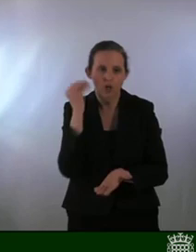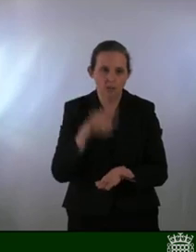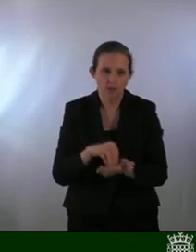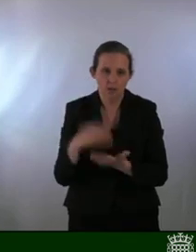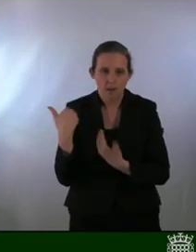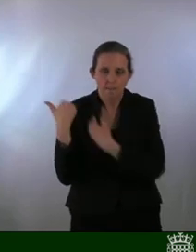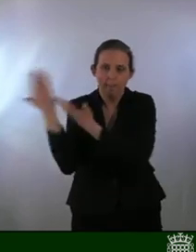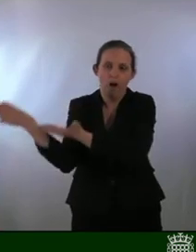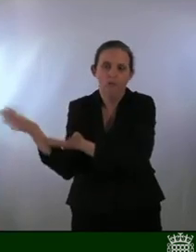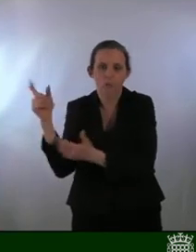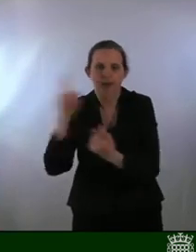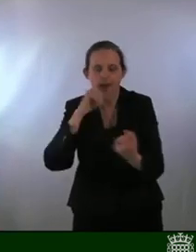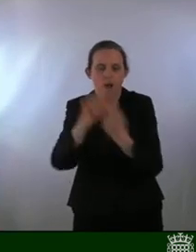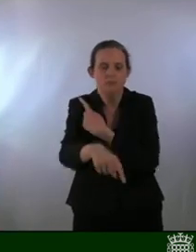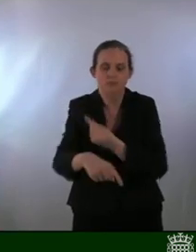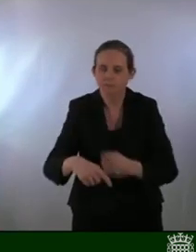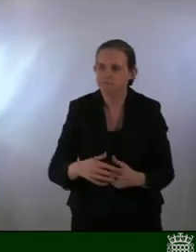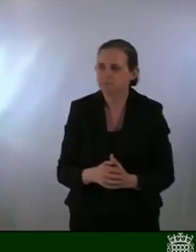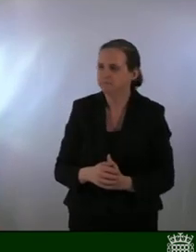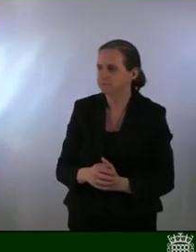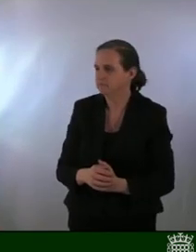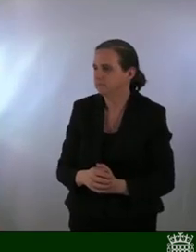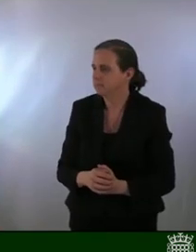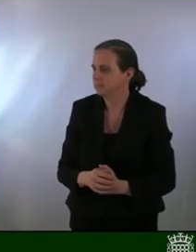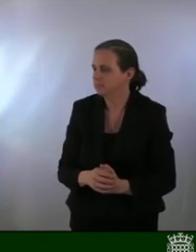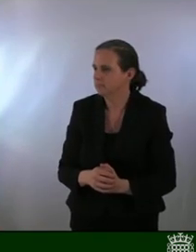sir. Thank you. Chris Elmore. Speaker,